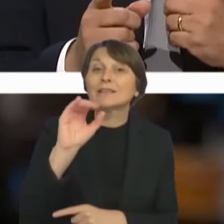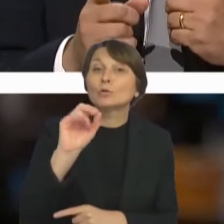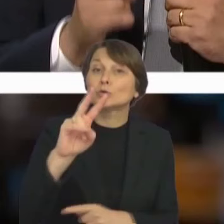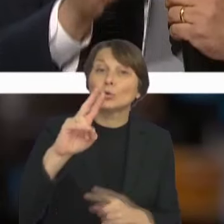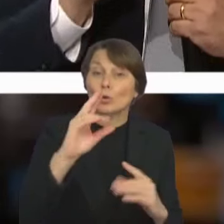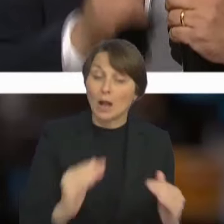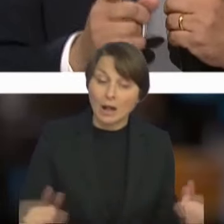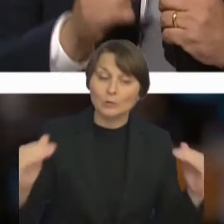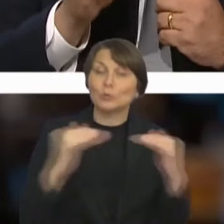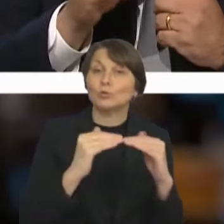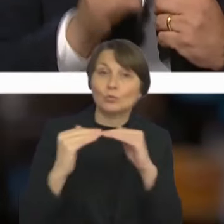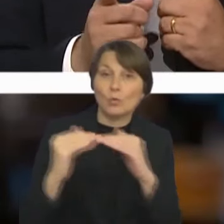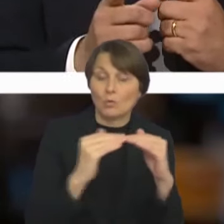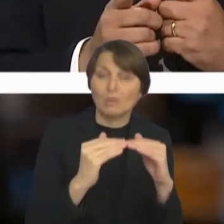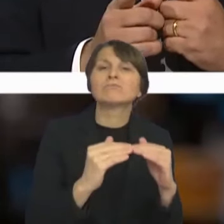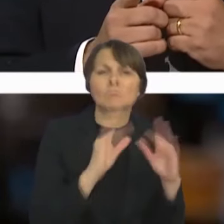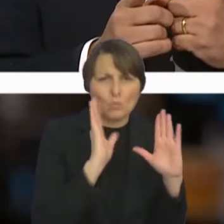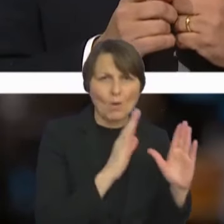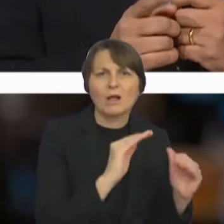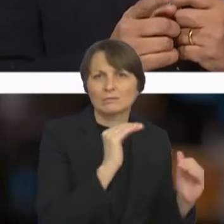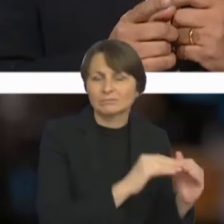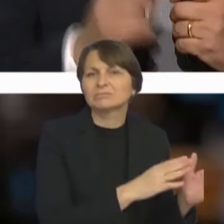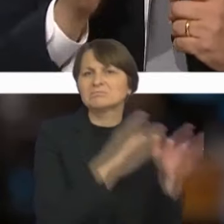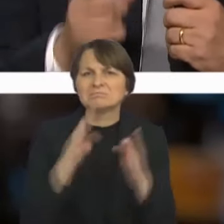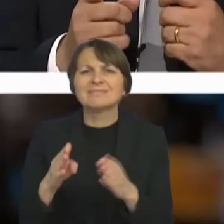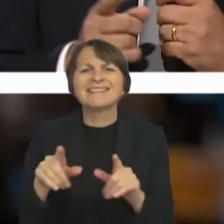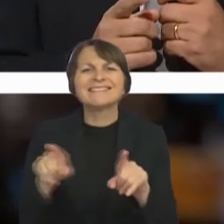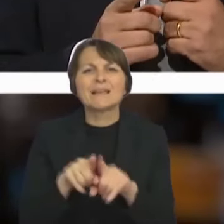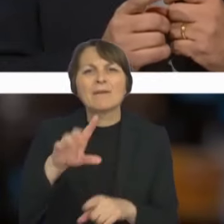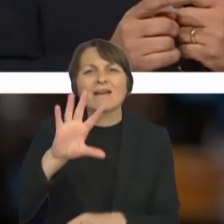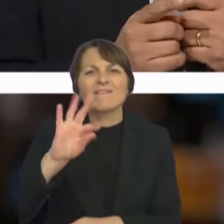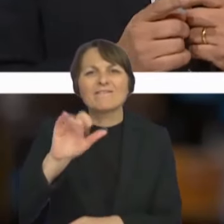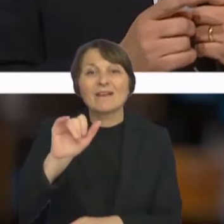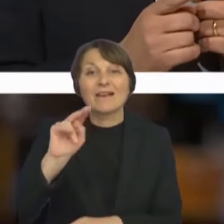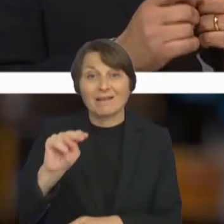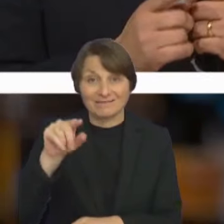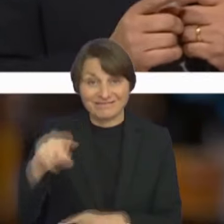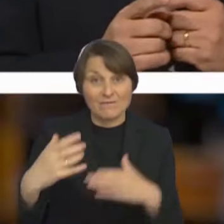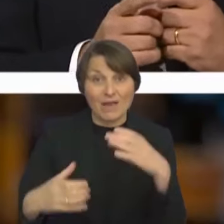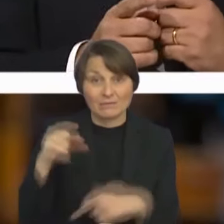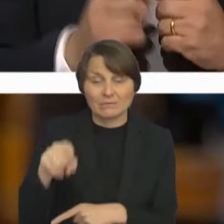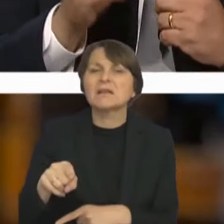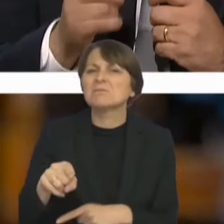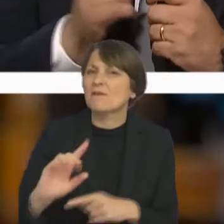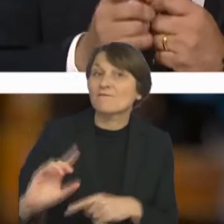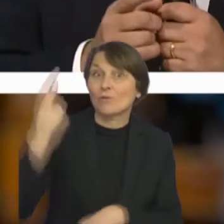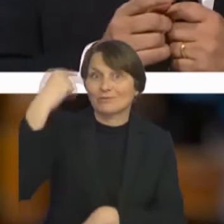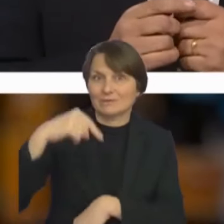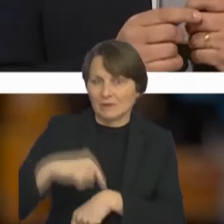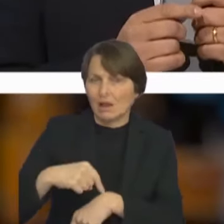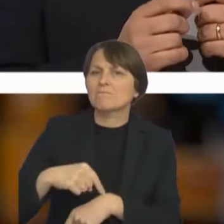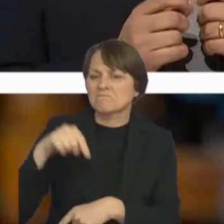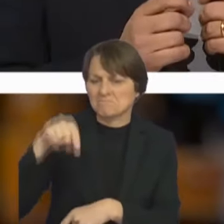electric motors. Our refactory in Flins will become the very first negative carbon plant in Europe that is